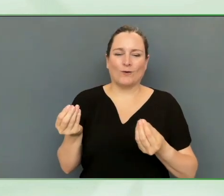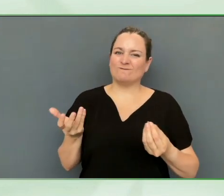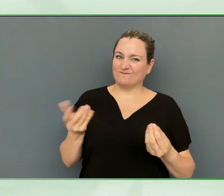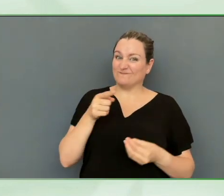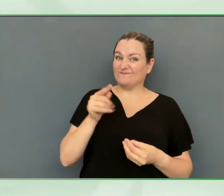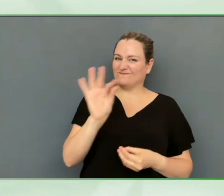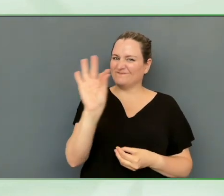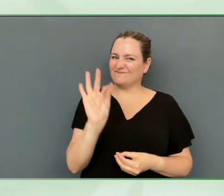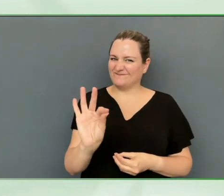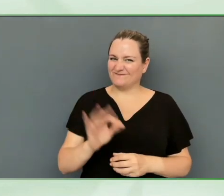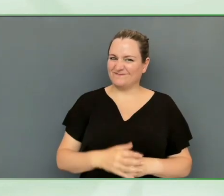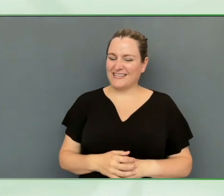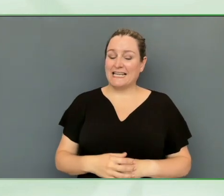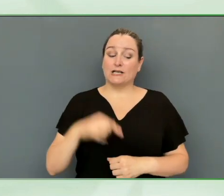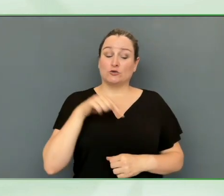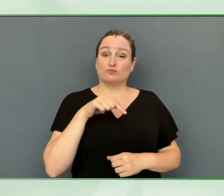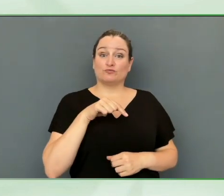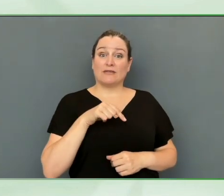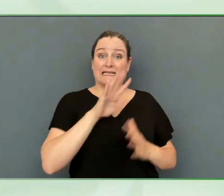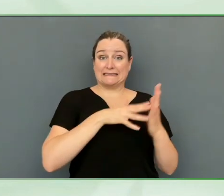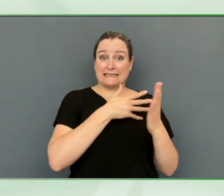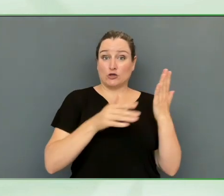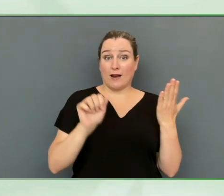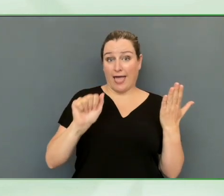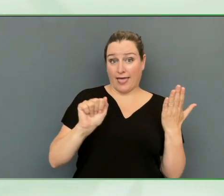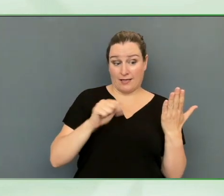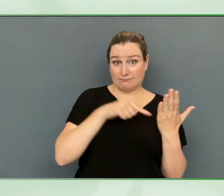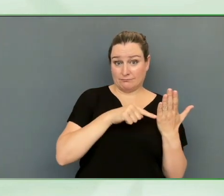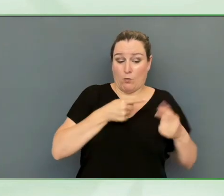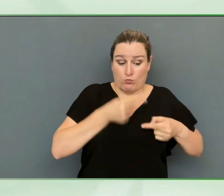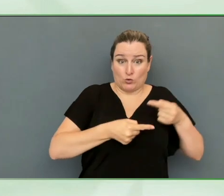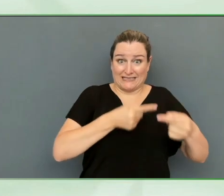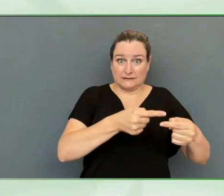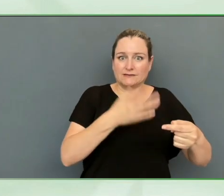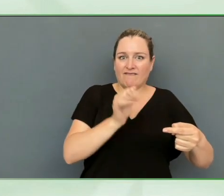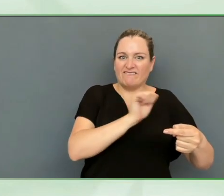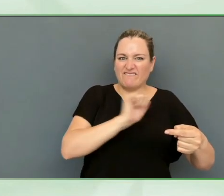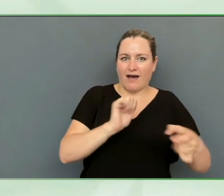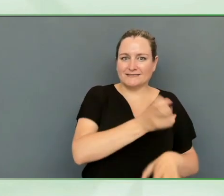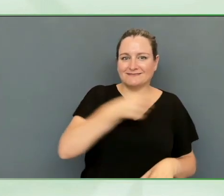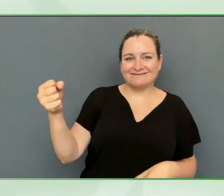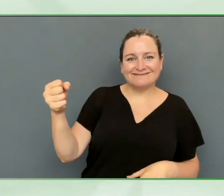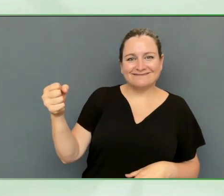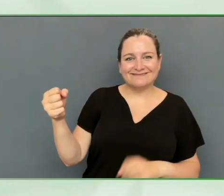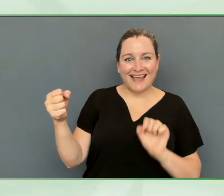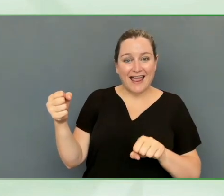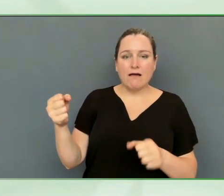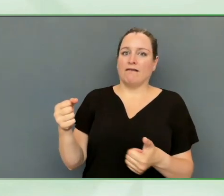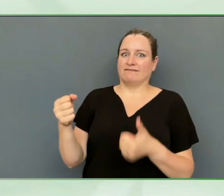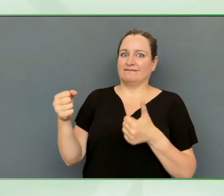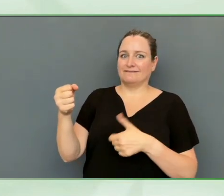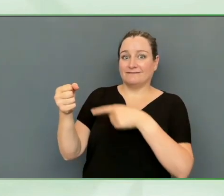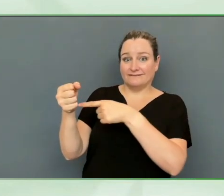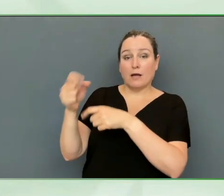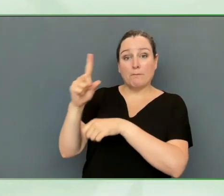process, what happens for that employee when he or she is hired, they have a probation period, which